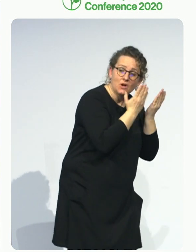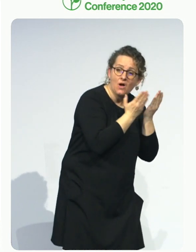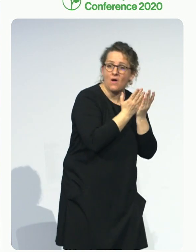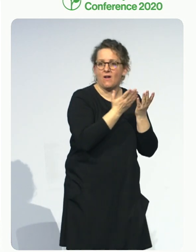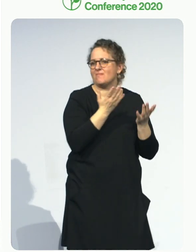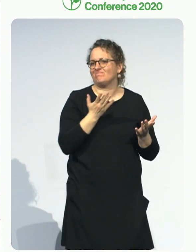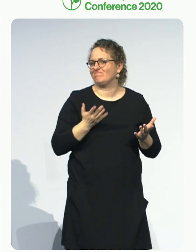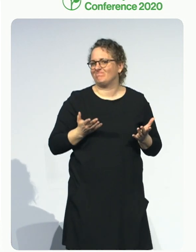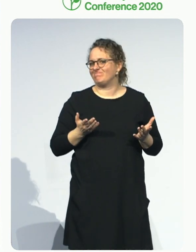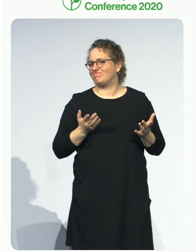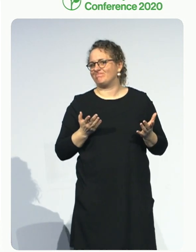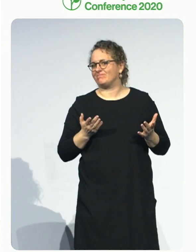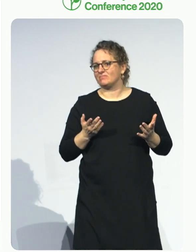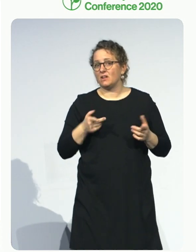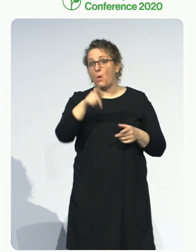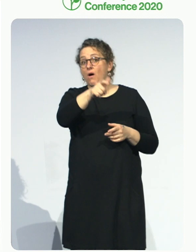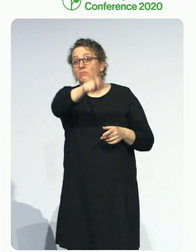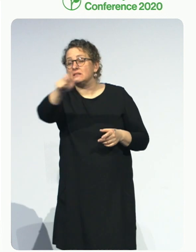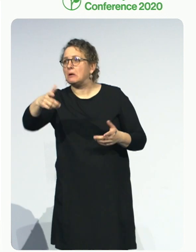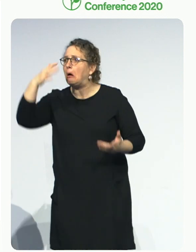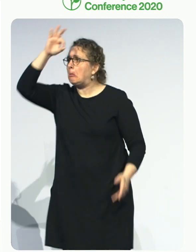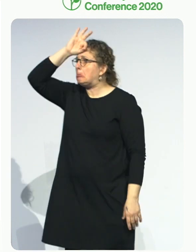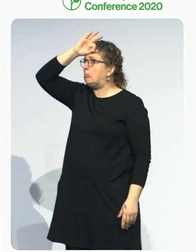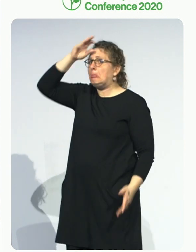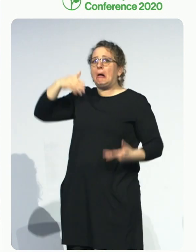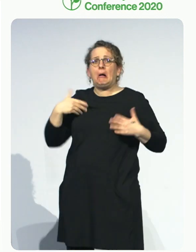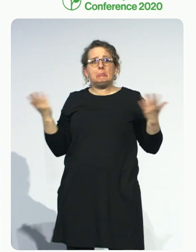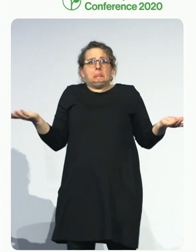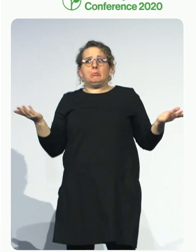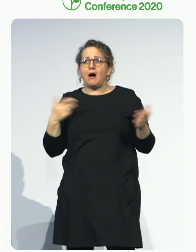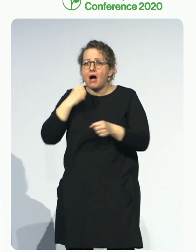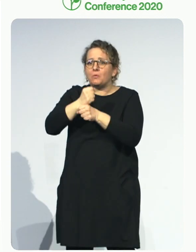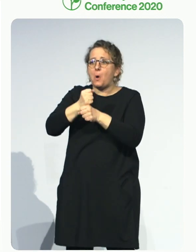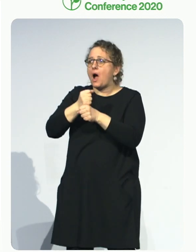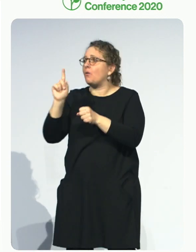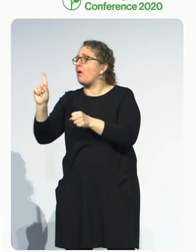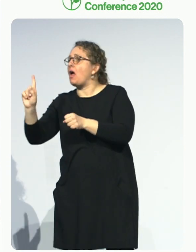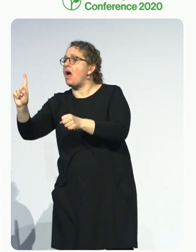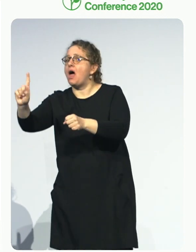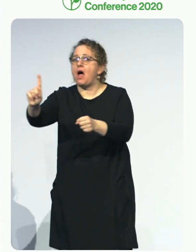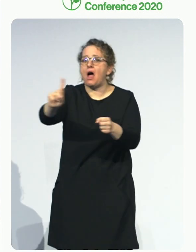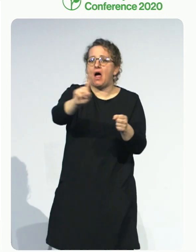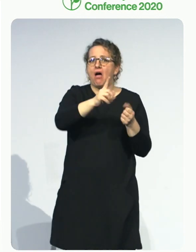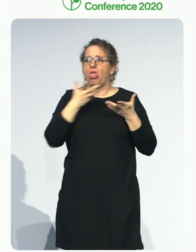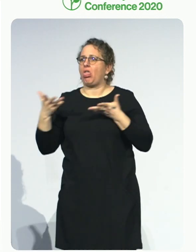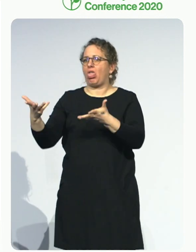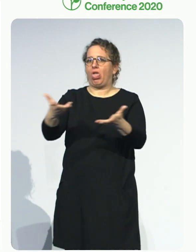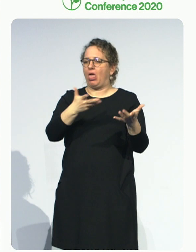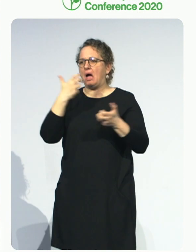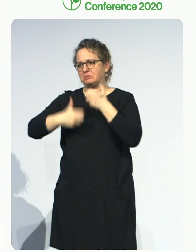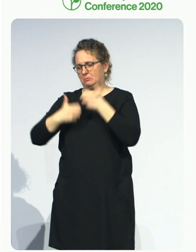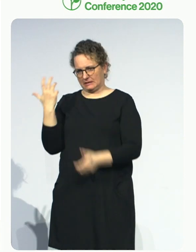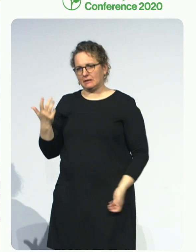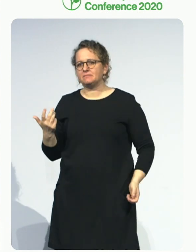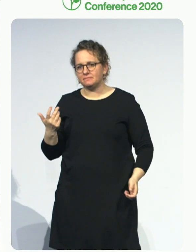placement issues and so on, so to whatever placement, so we are struggling to get those children